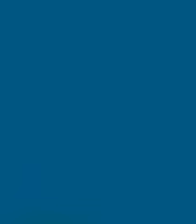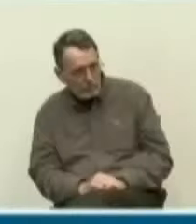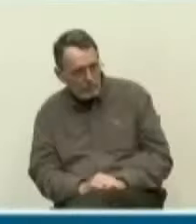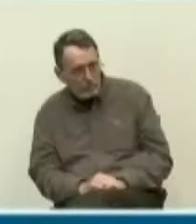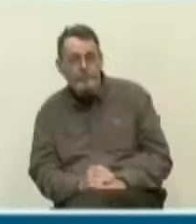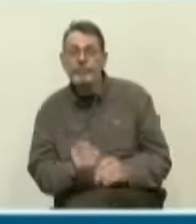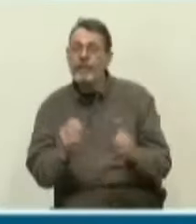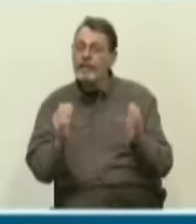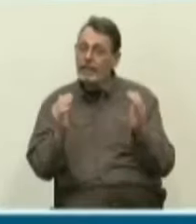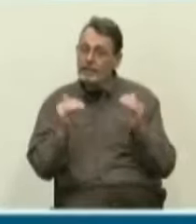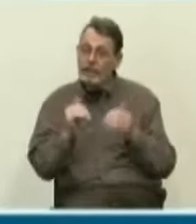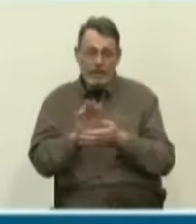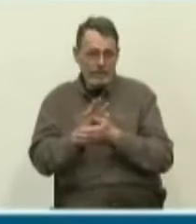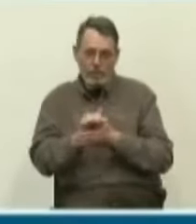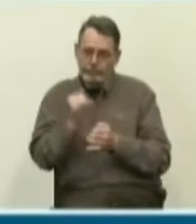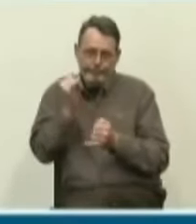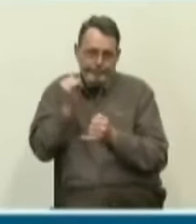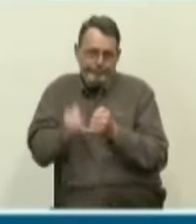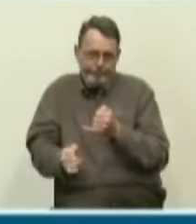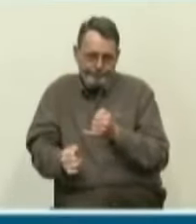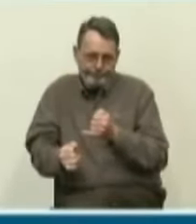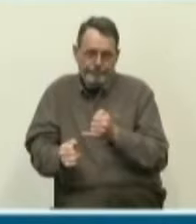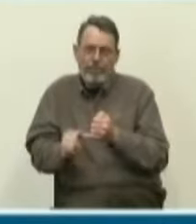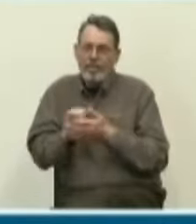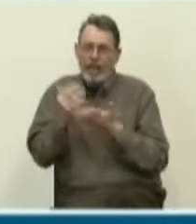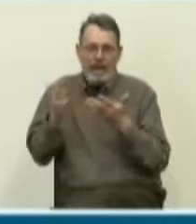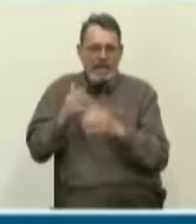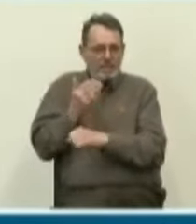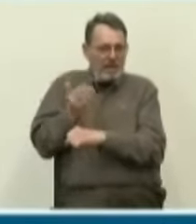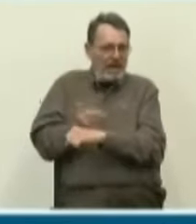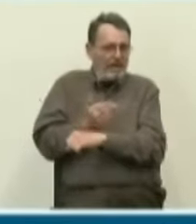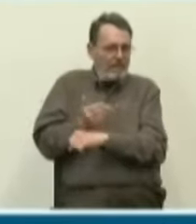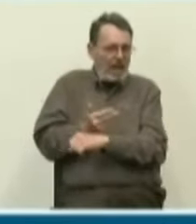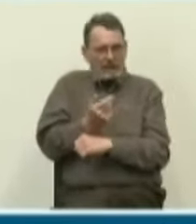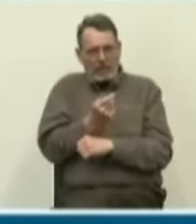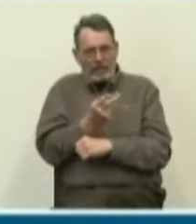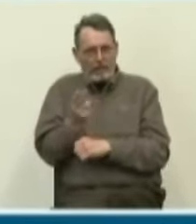The next video is the last video. It has been enhanced at certain points.